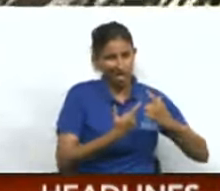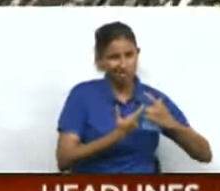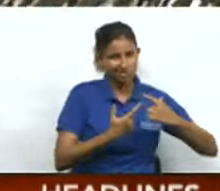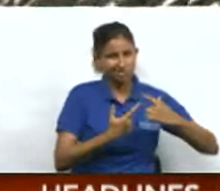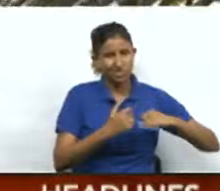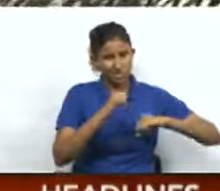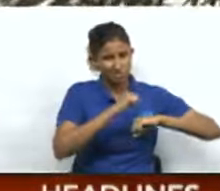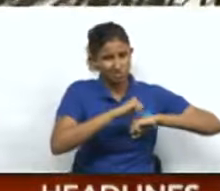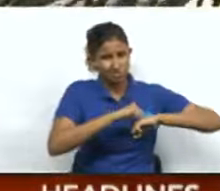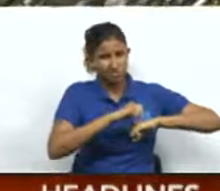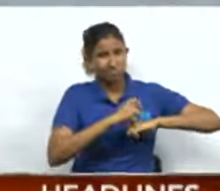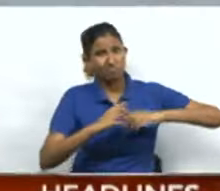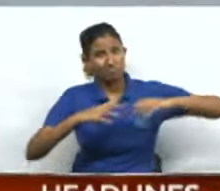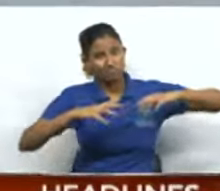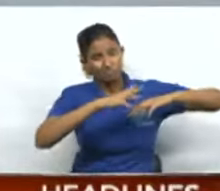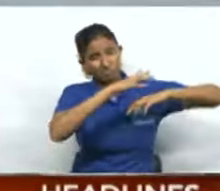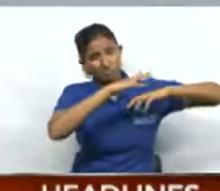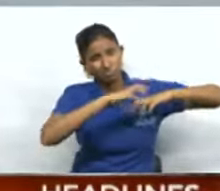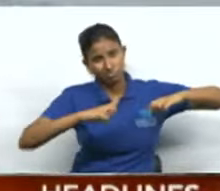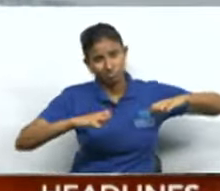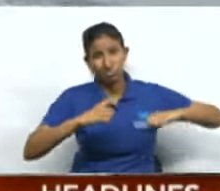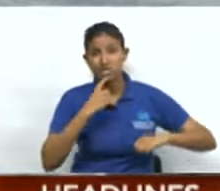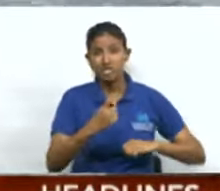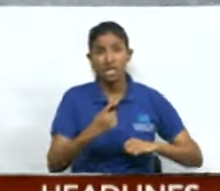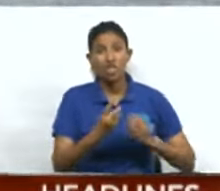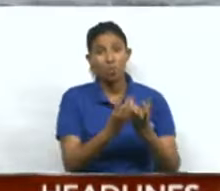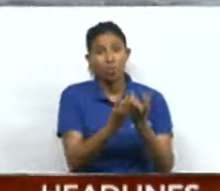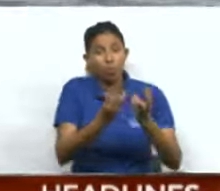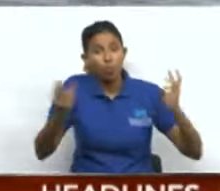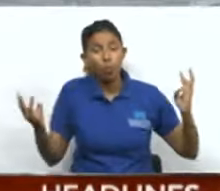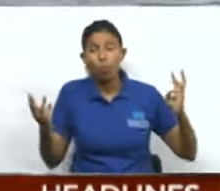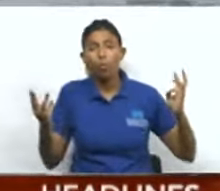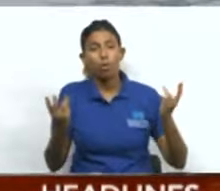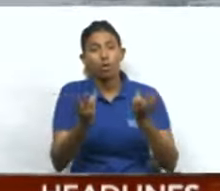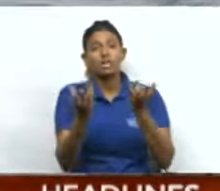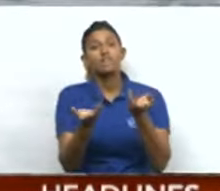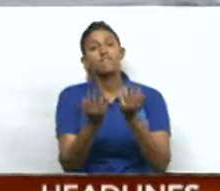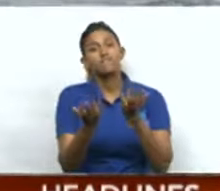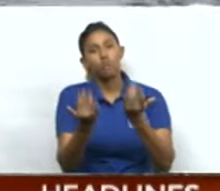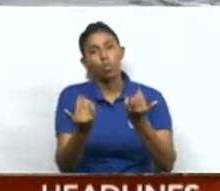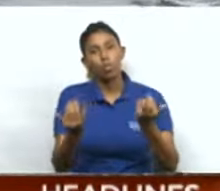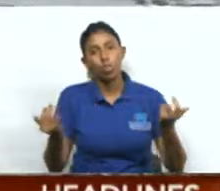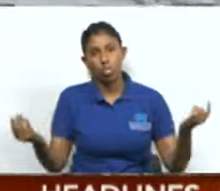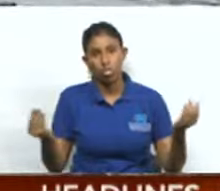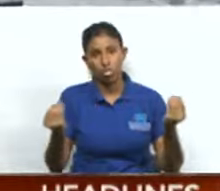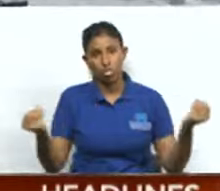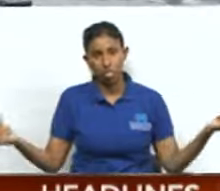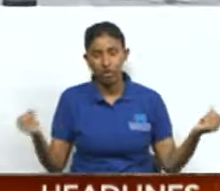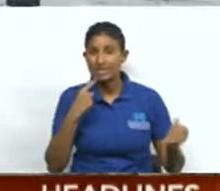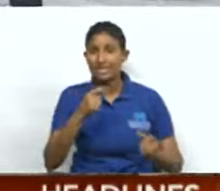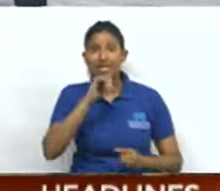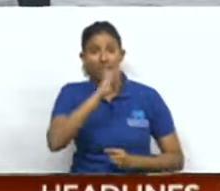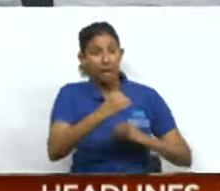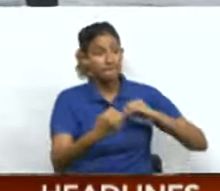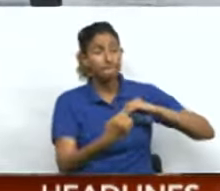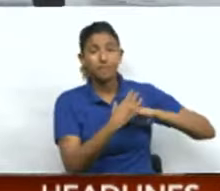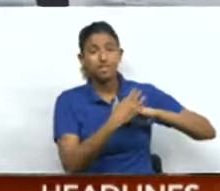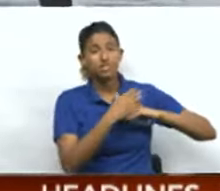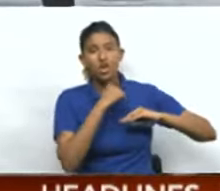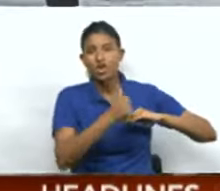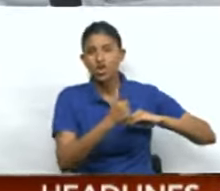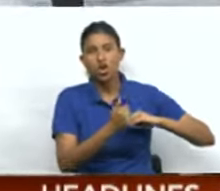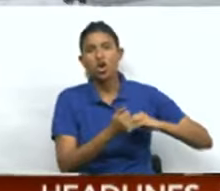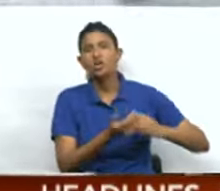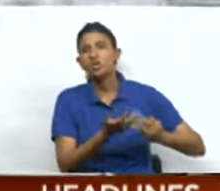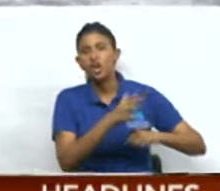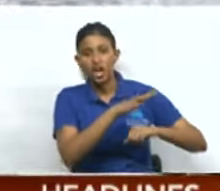away. Speaking with CNC3 News, Cozier said even though the beach is not under the corporation's remit, they do what they can to